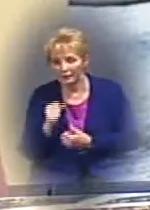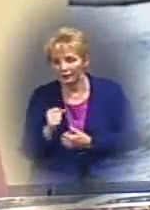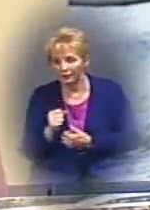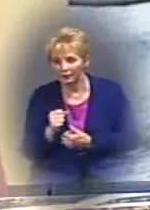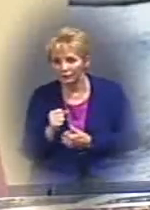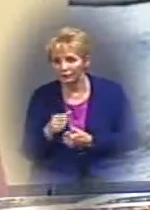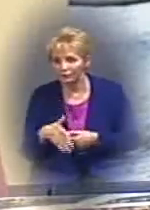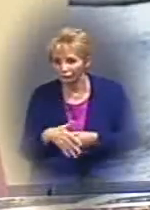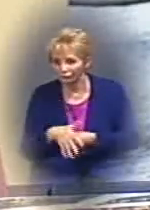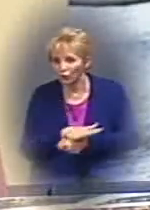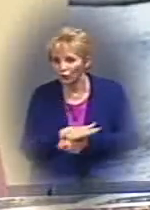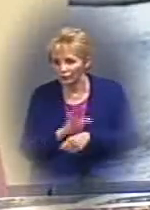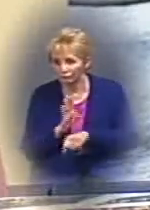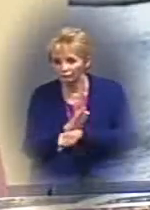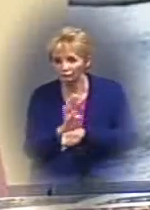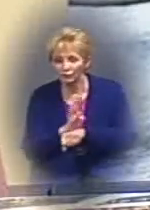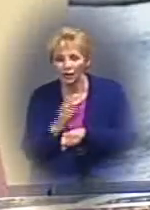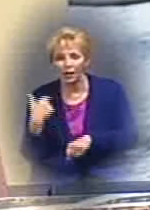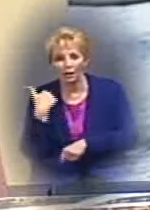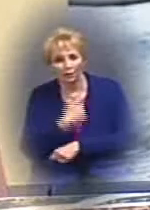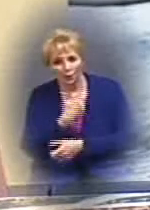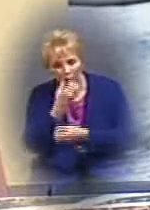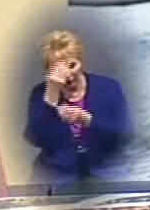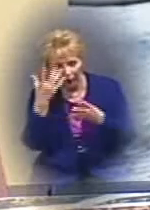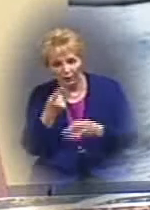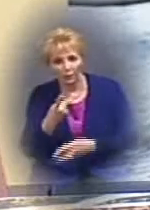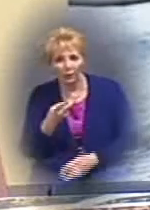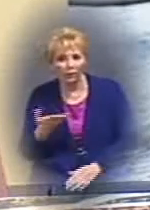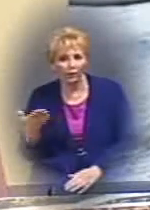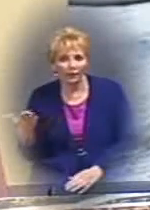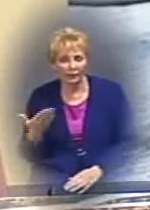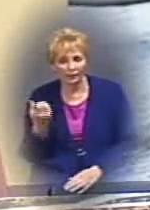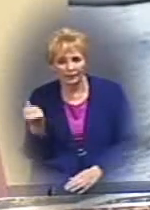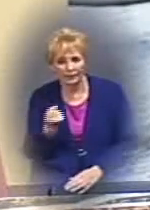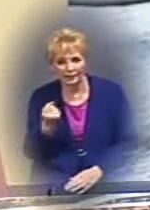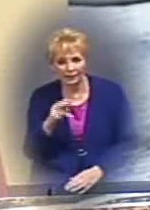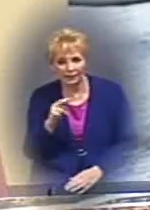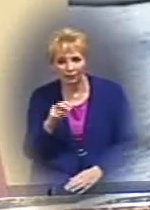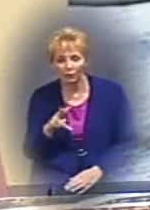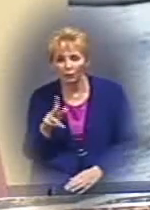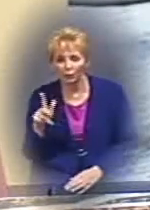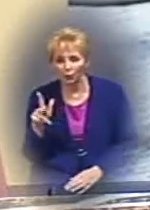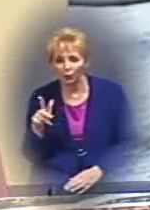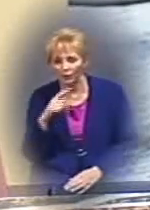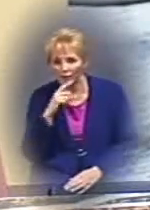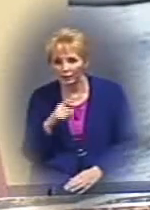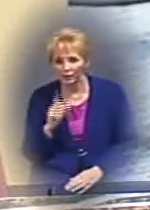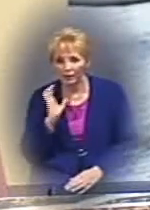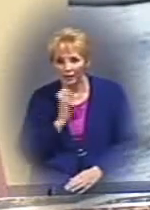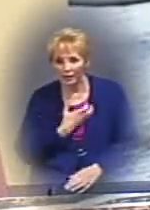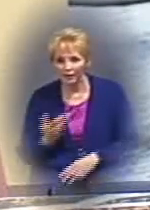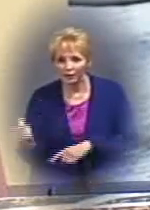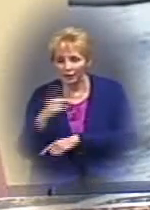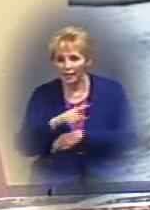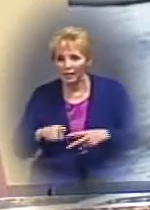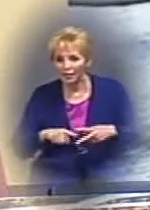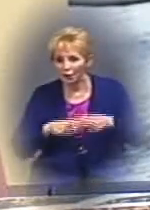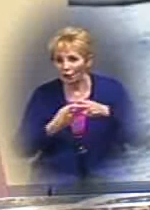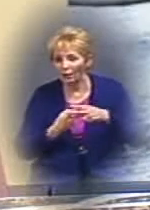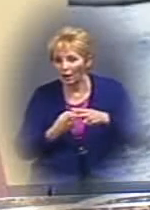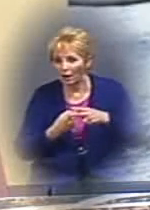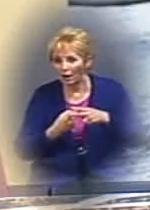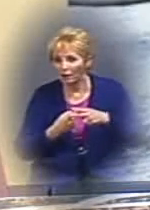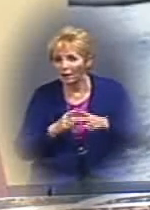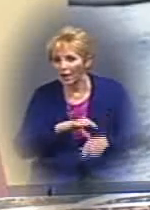is full, and I want to make you aware of a couple of things. Saturday, November 23rd is, of course, our day to kick off the entire